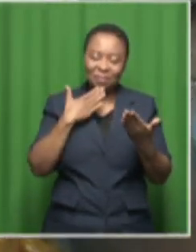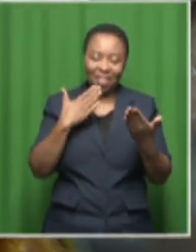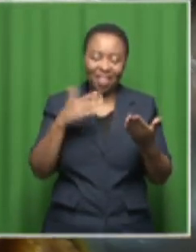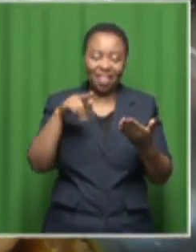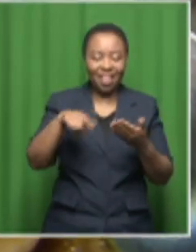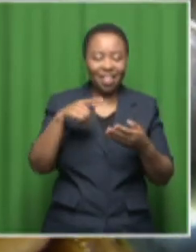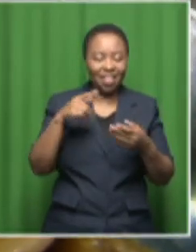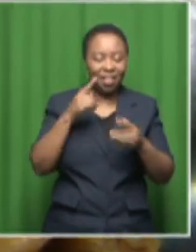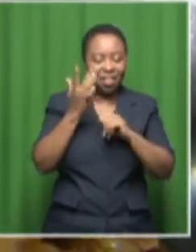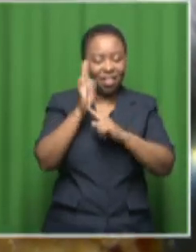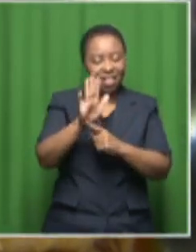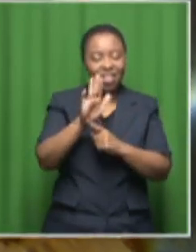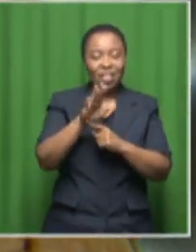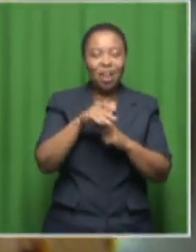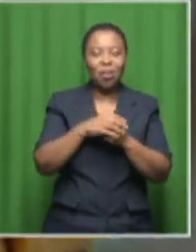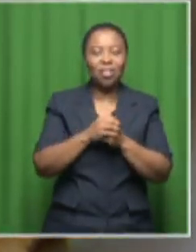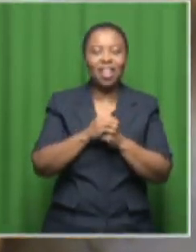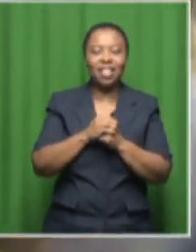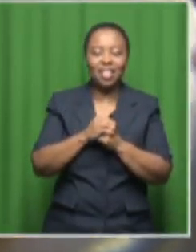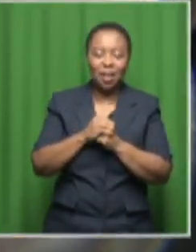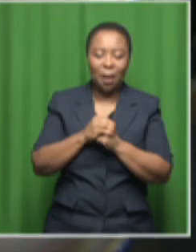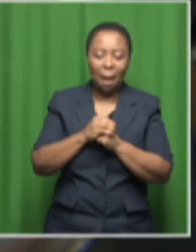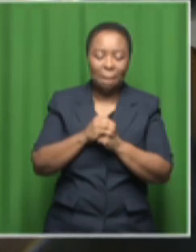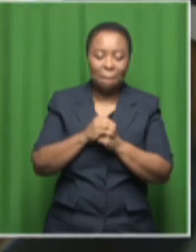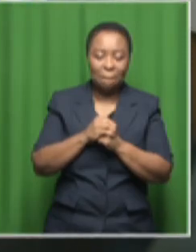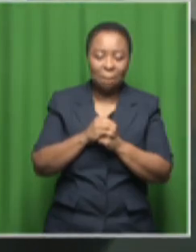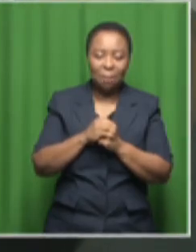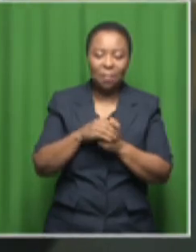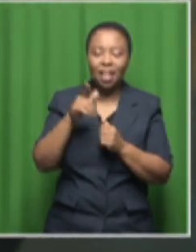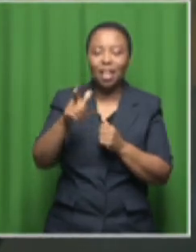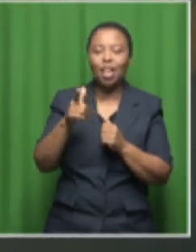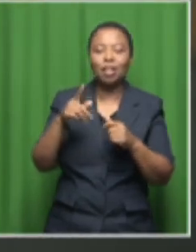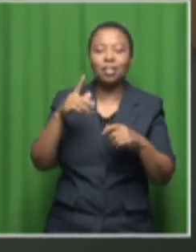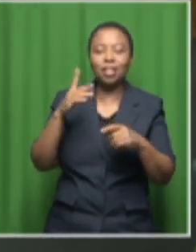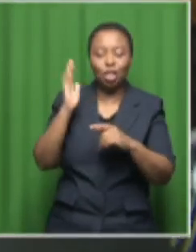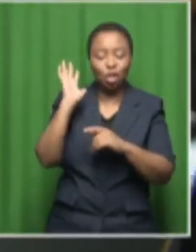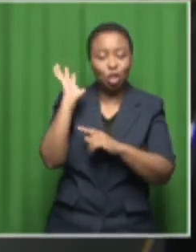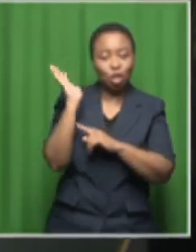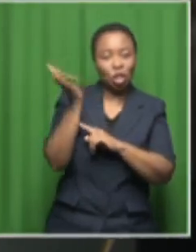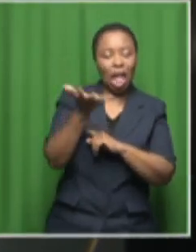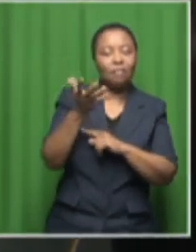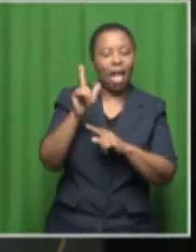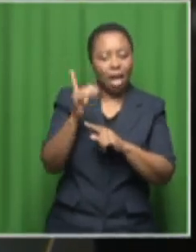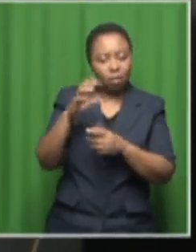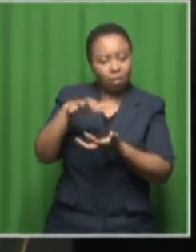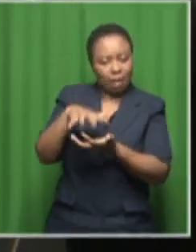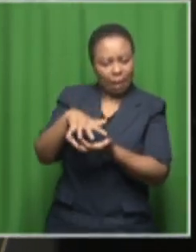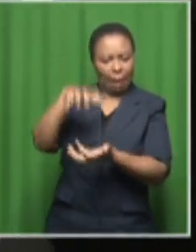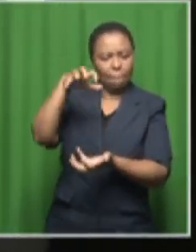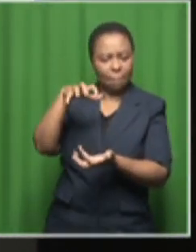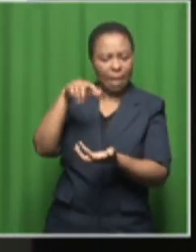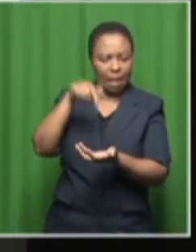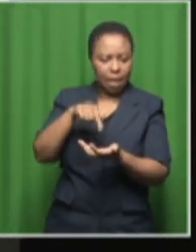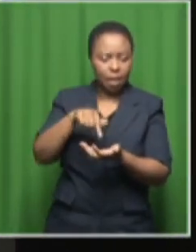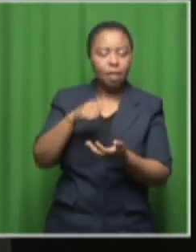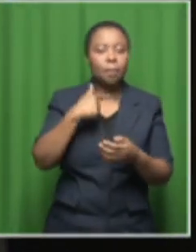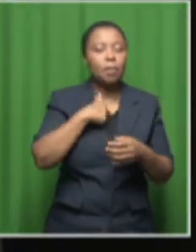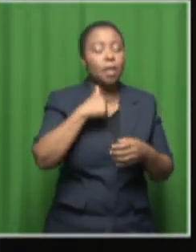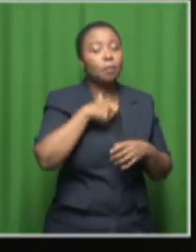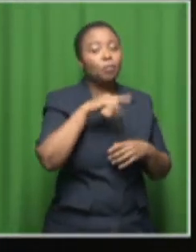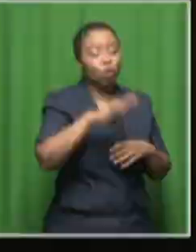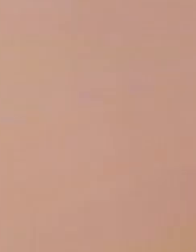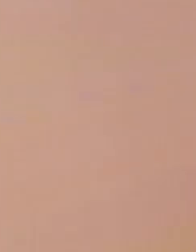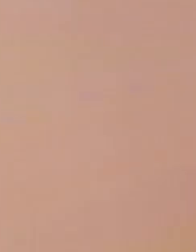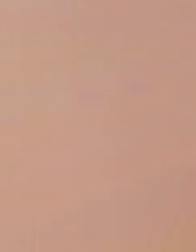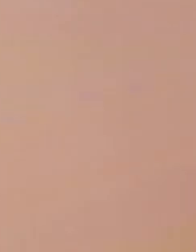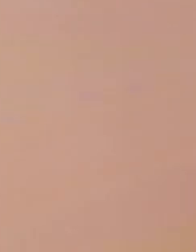show this morning. So what inspired you to be a chef and start Cosmo Dumpling? Growing up, I've been